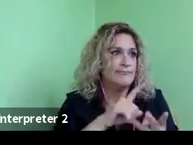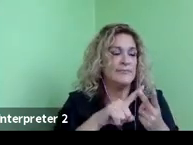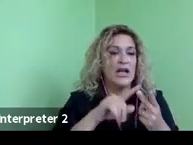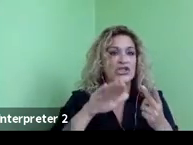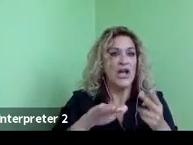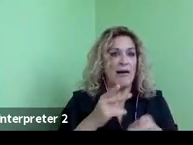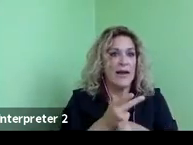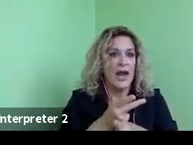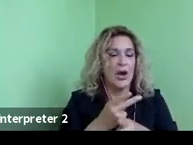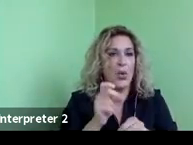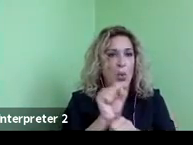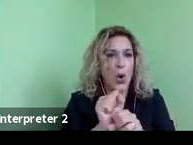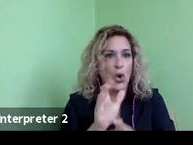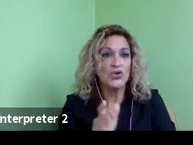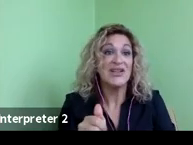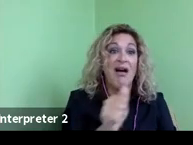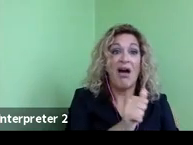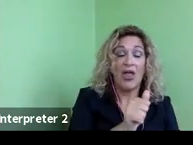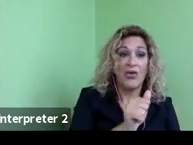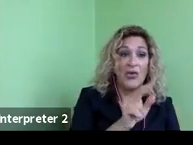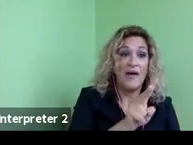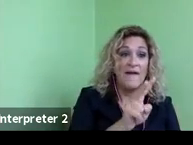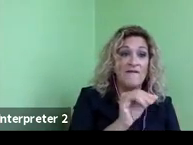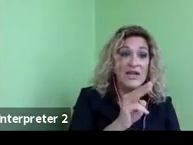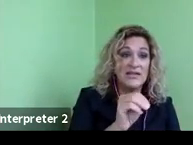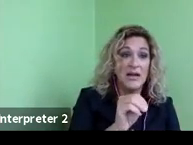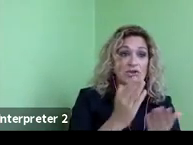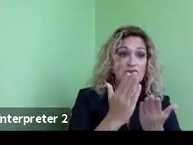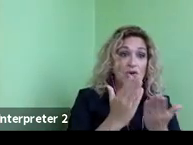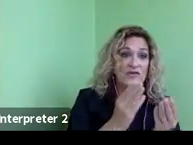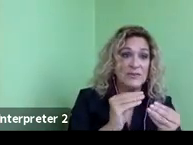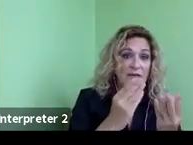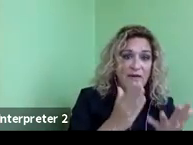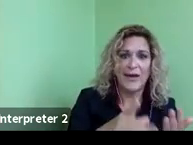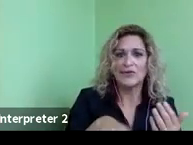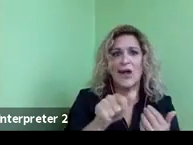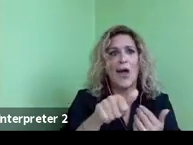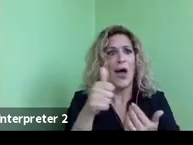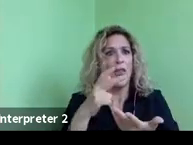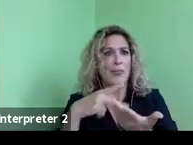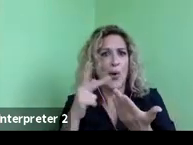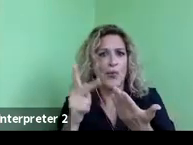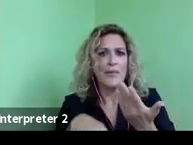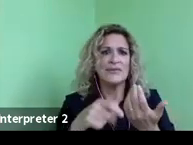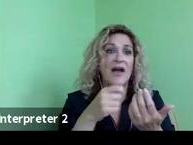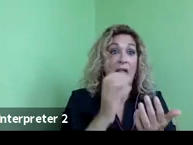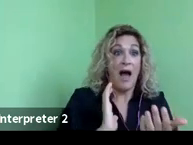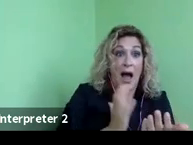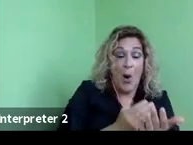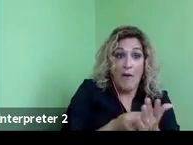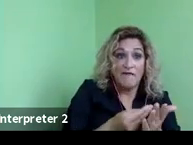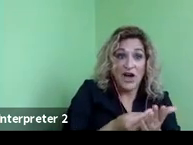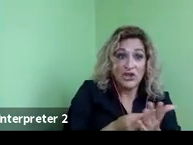service providers, it includes our funders, our auditors, database vendors, and so on. And